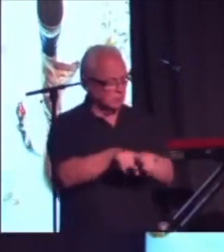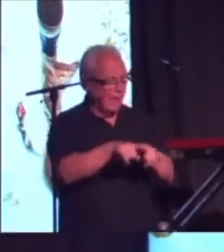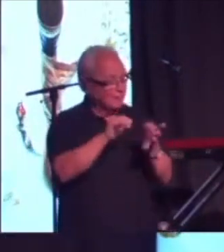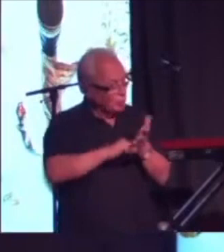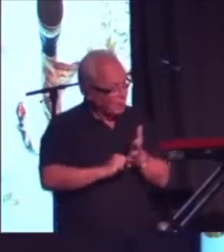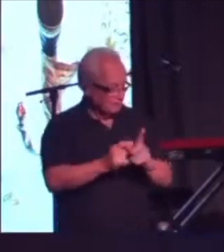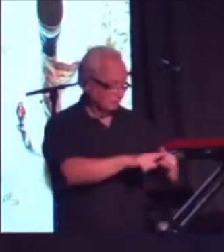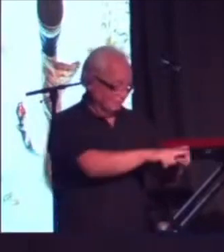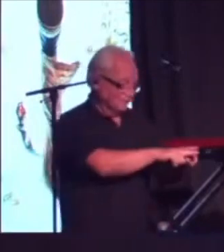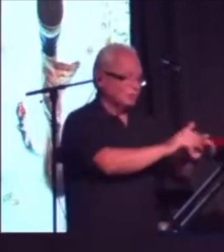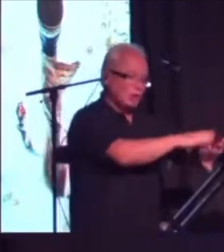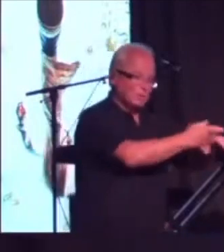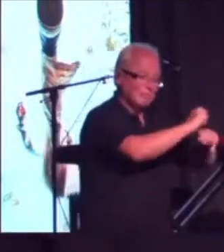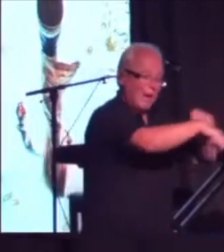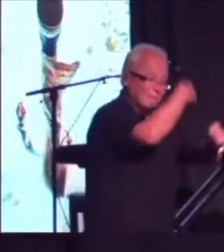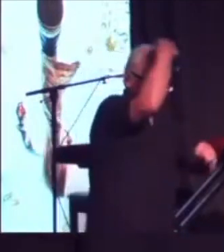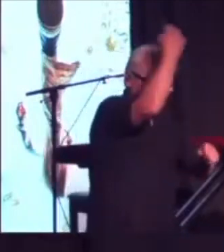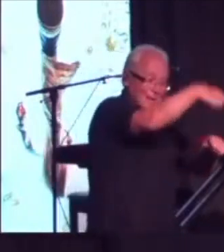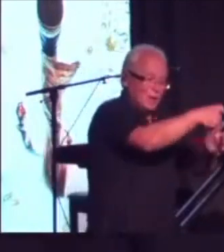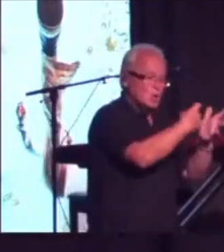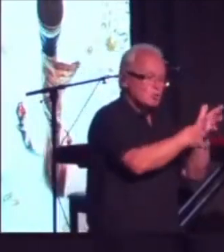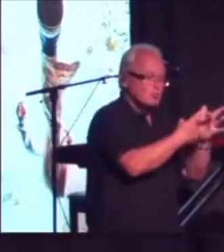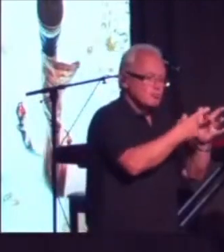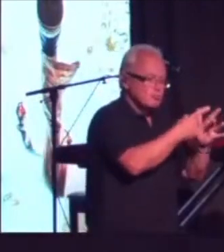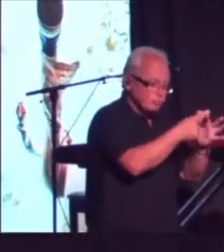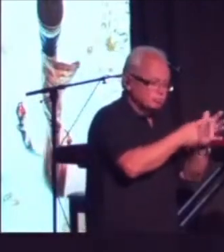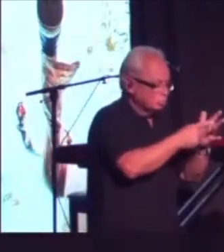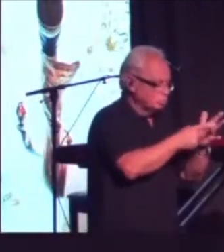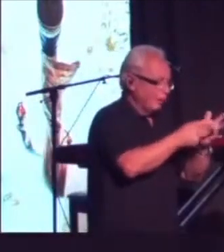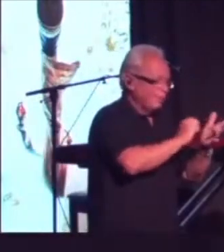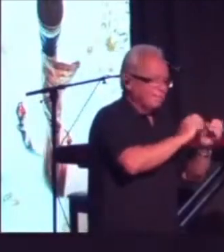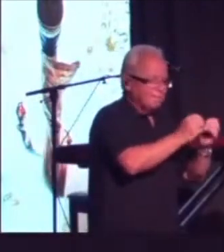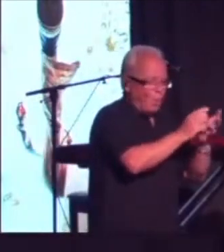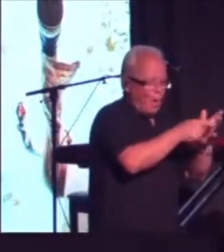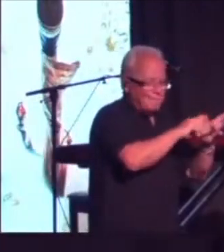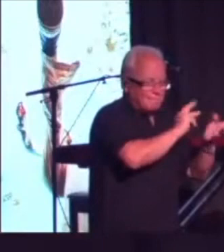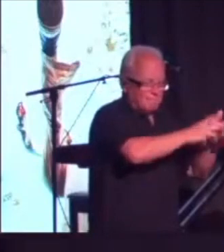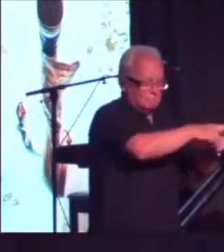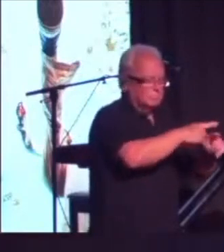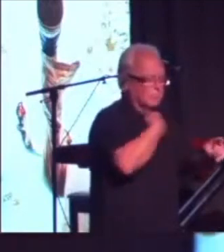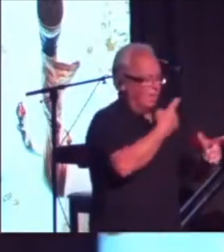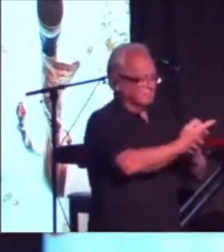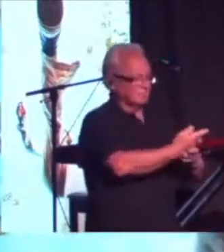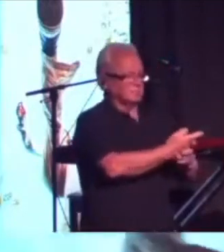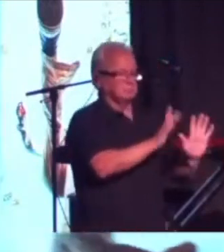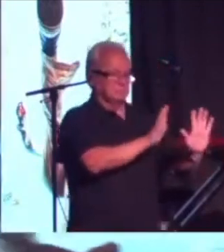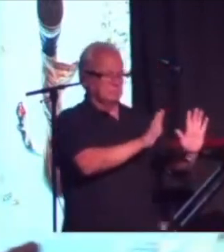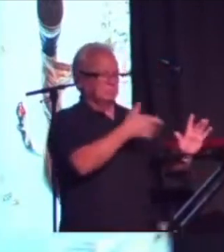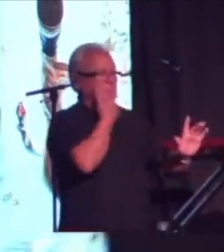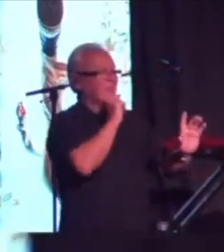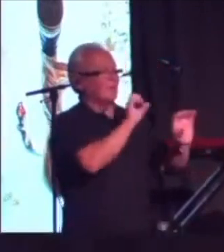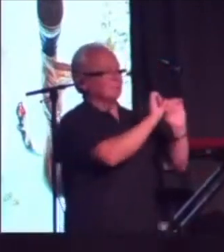the throne, and they tried to give him advice. They says, look, you need to lighten the load a bit here. You need to relax things.